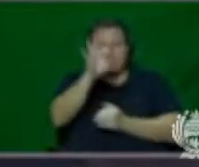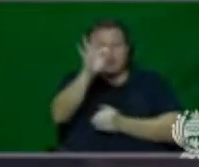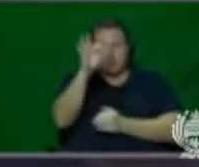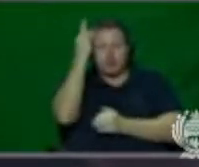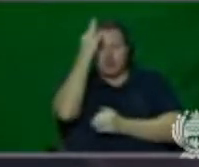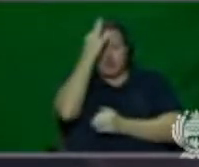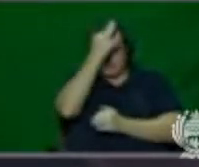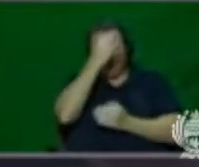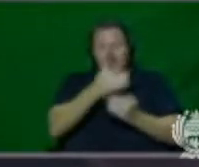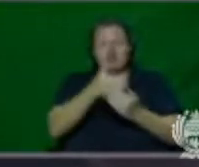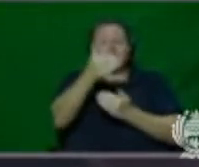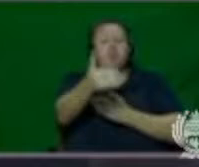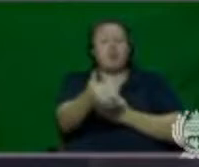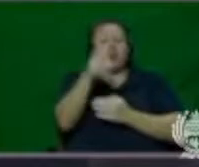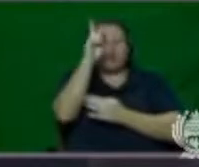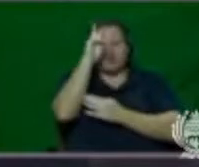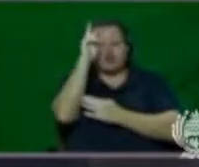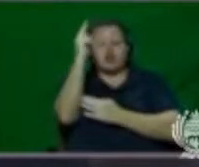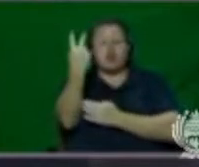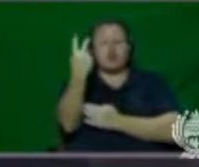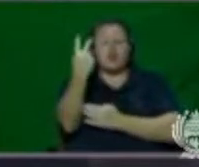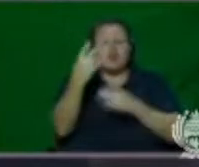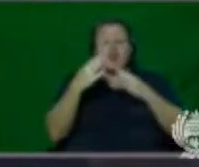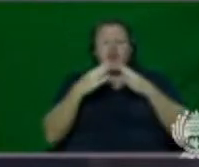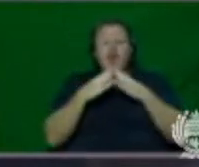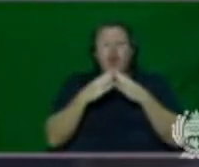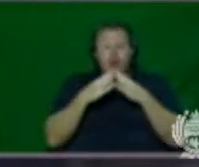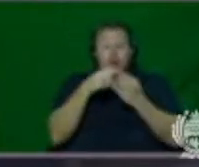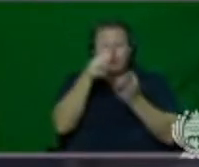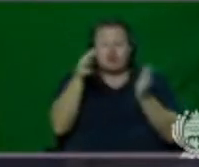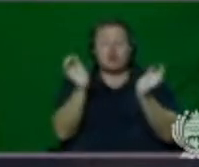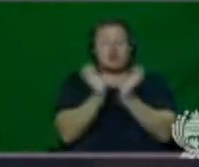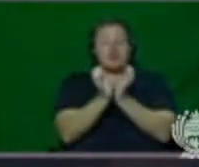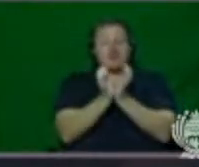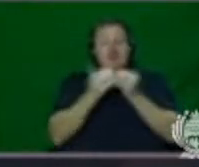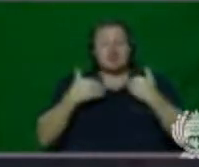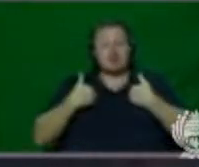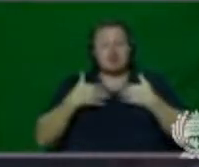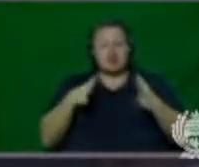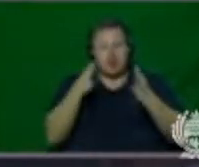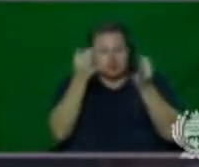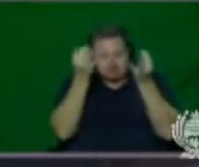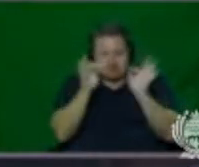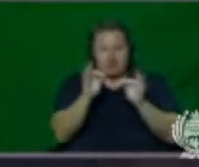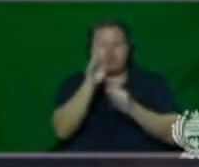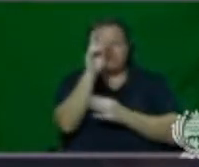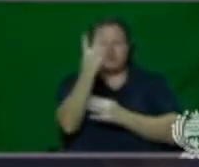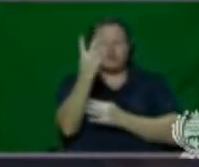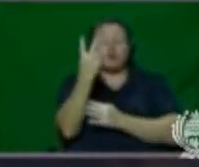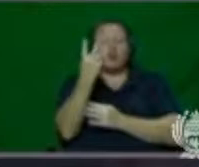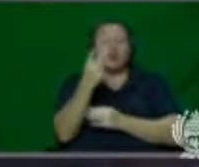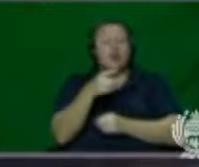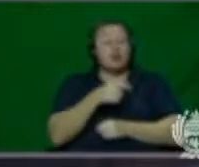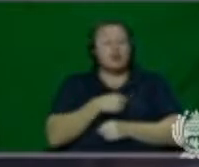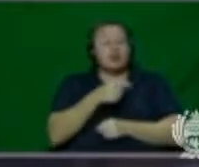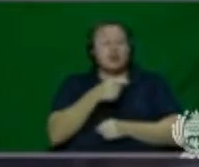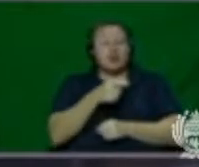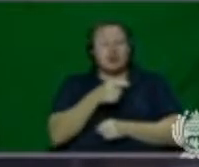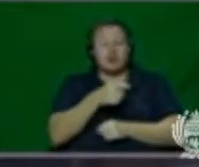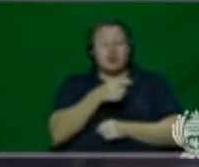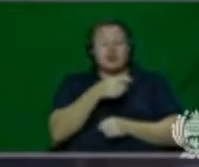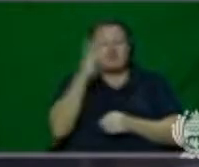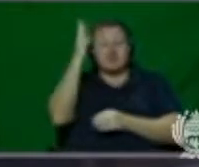minutes past 2. The House sitting is scheduled to start at 2. So, Speaker, you were late. All of us were